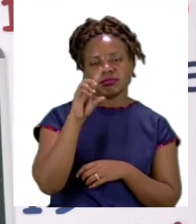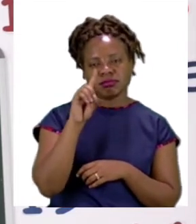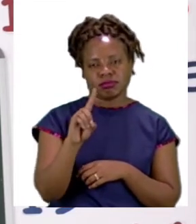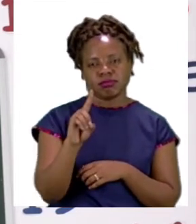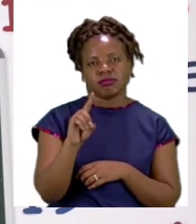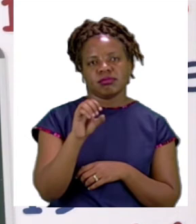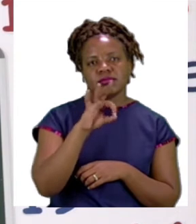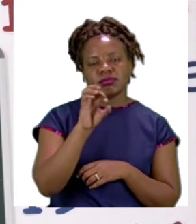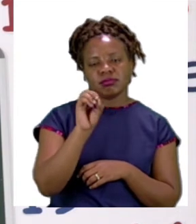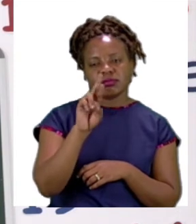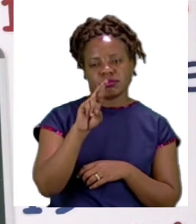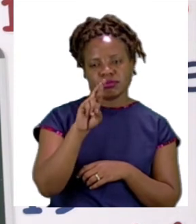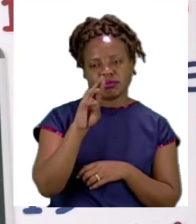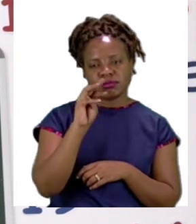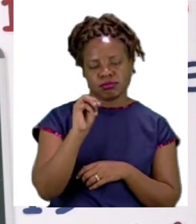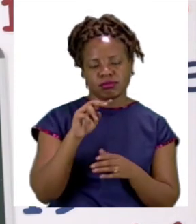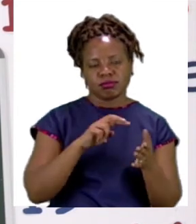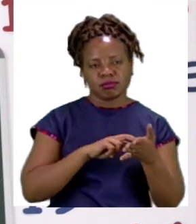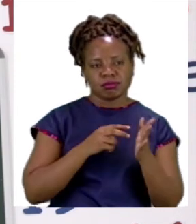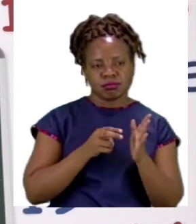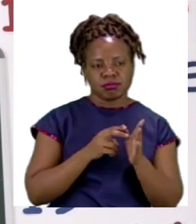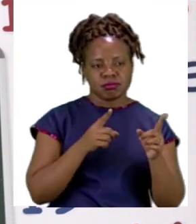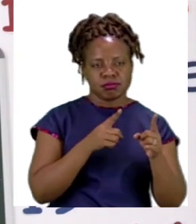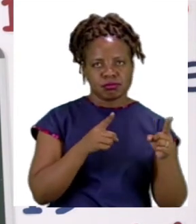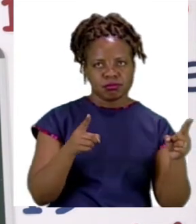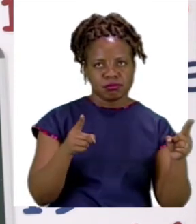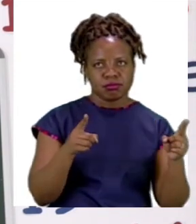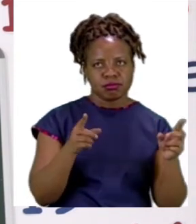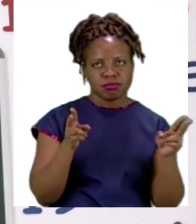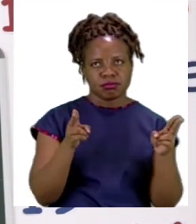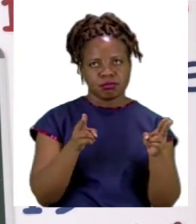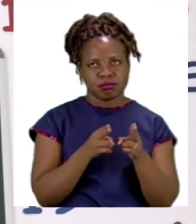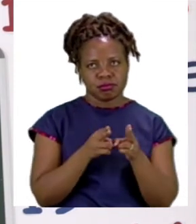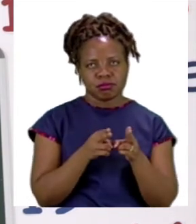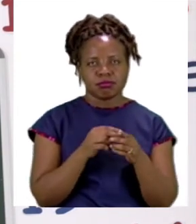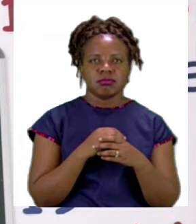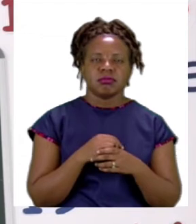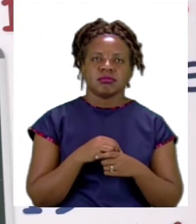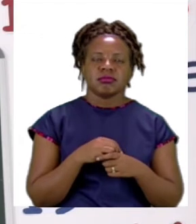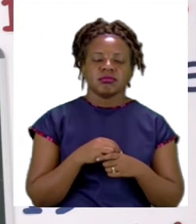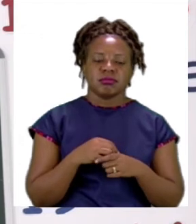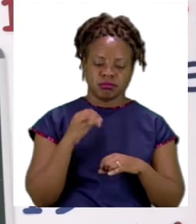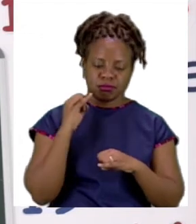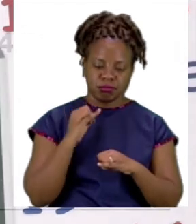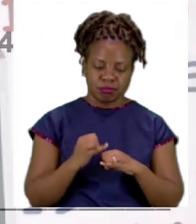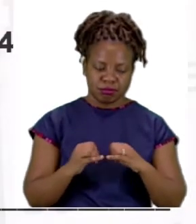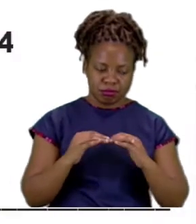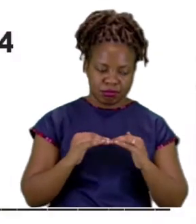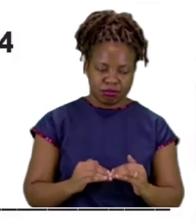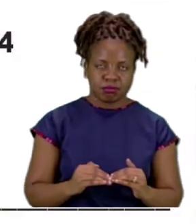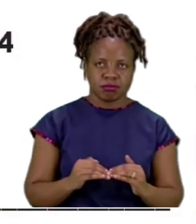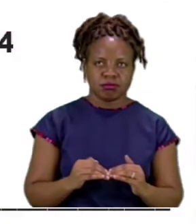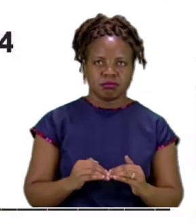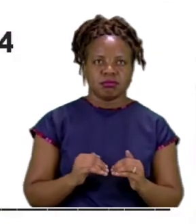plus signs, and you will get your answer very quickly. Now the last part of your exercise, the